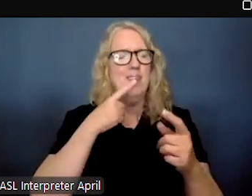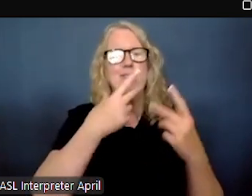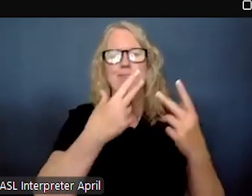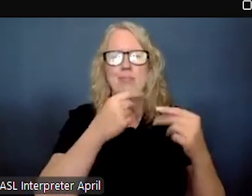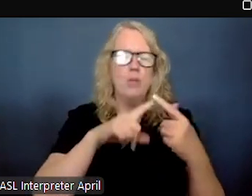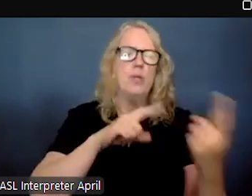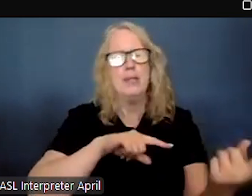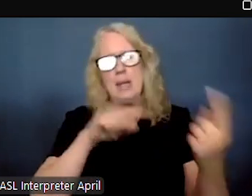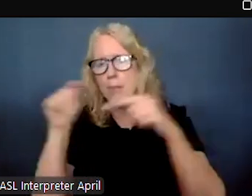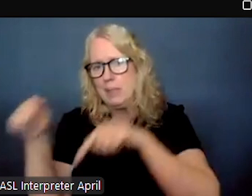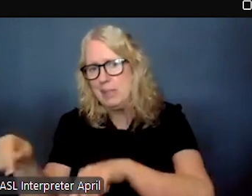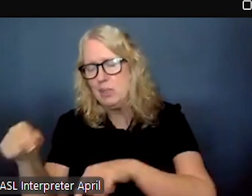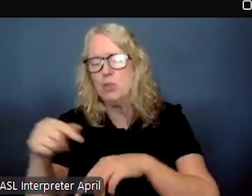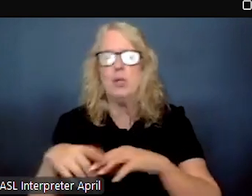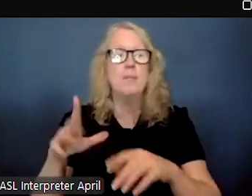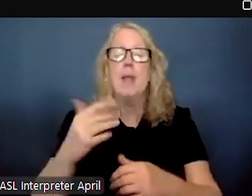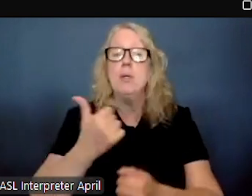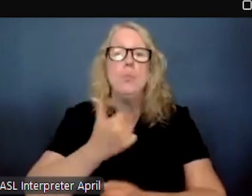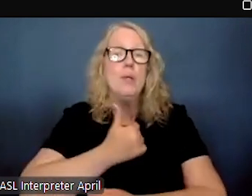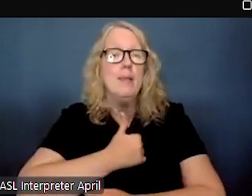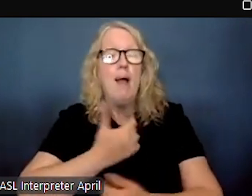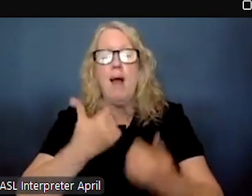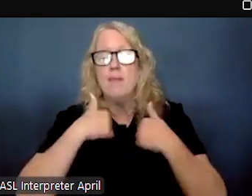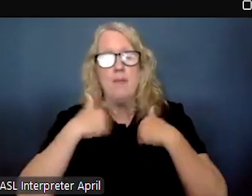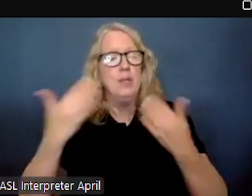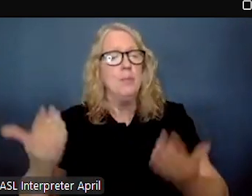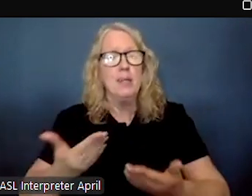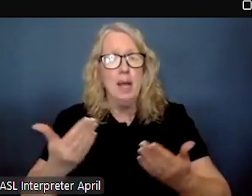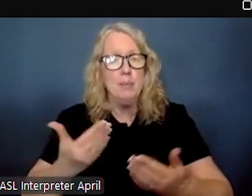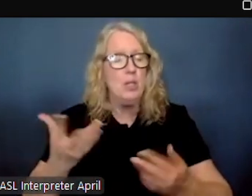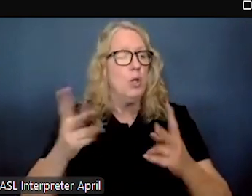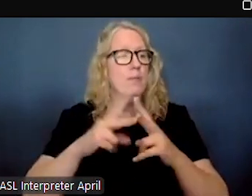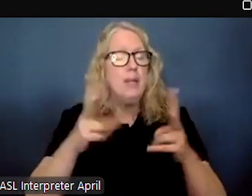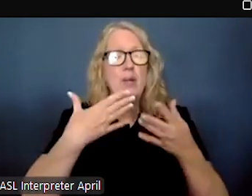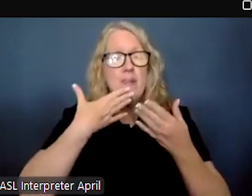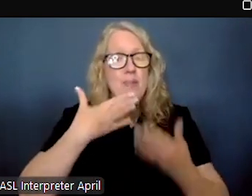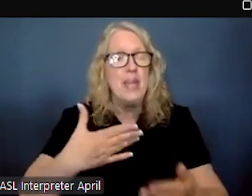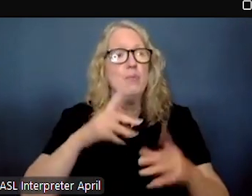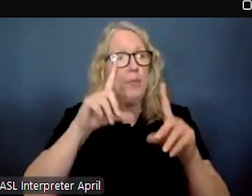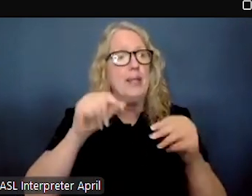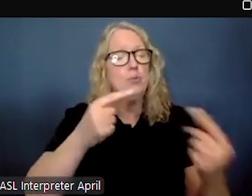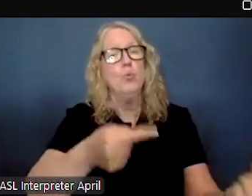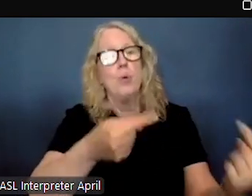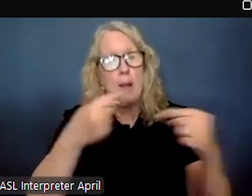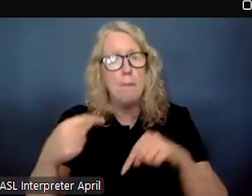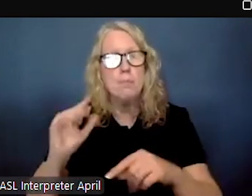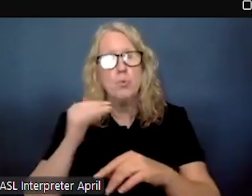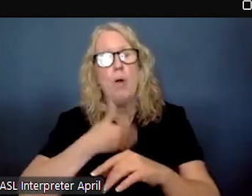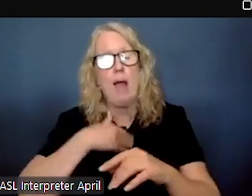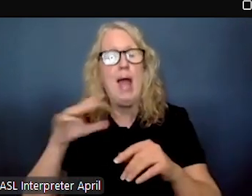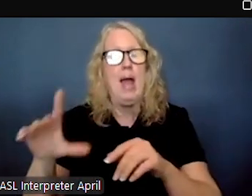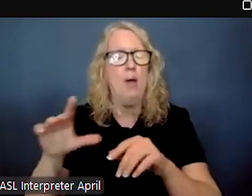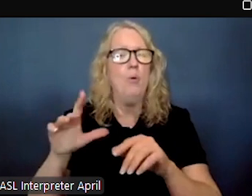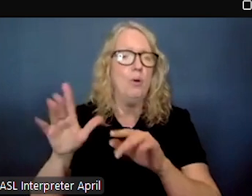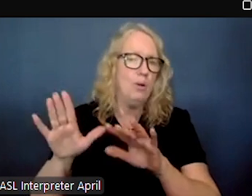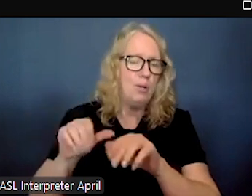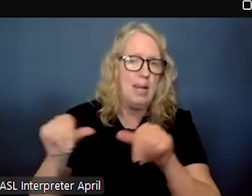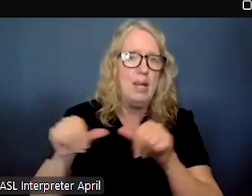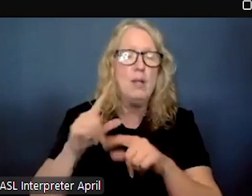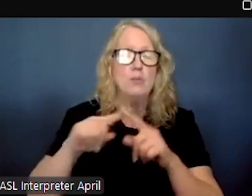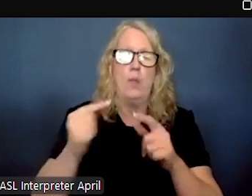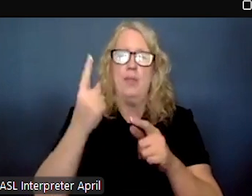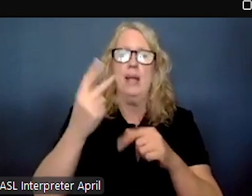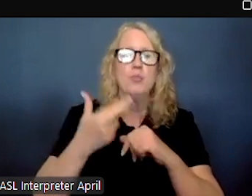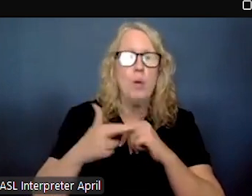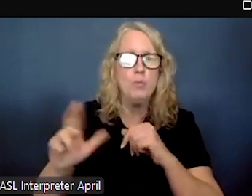which then we love having them come here, and we're so thankful that they do. And so that's one referral